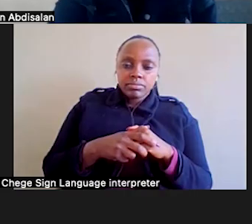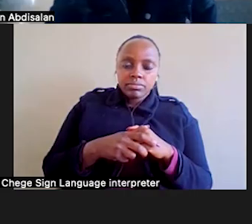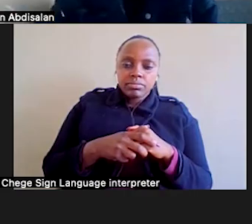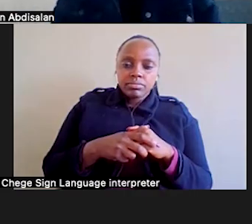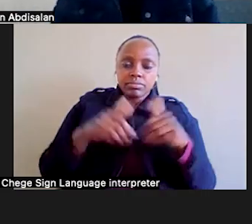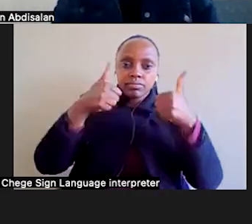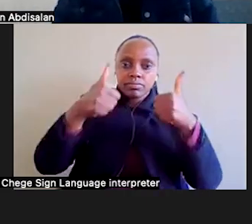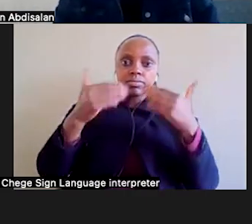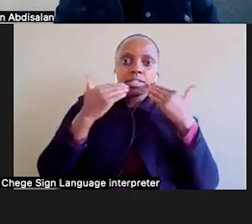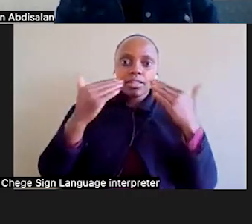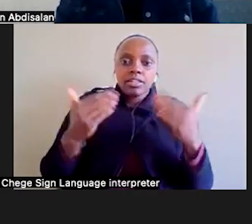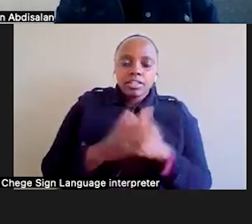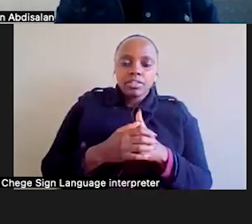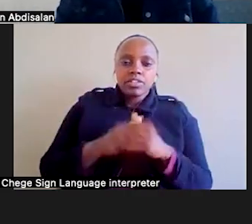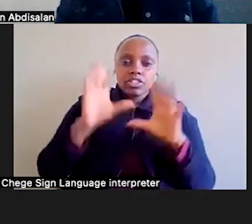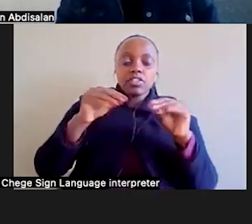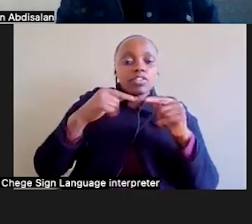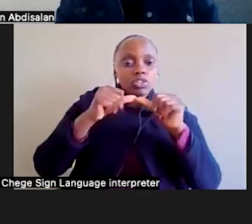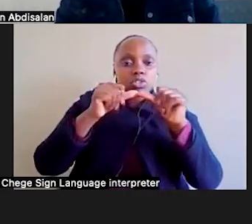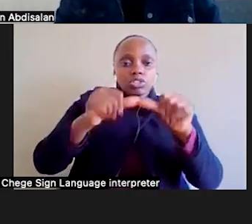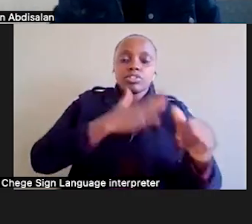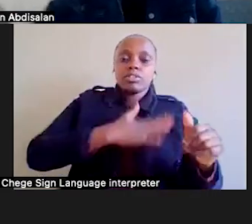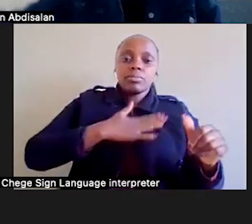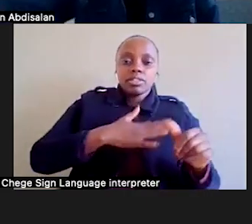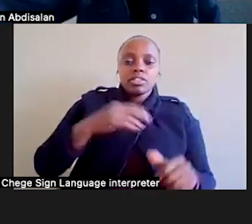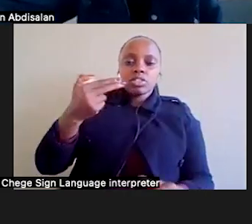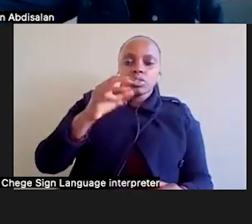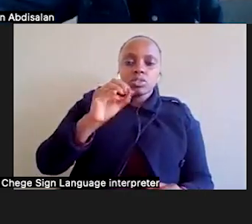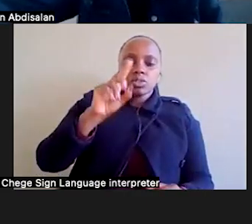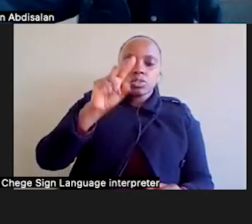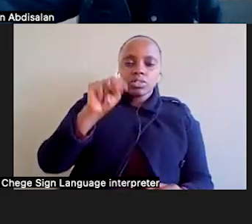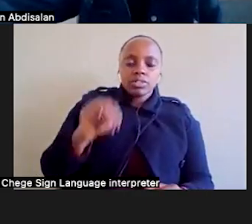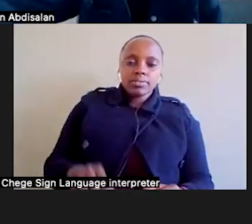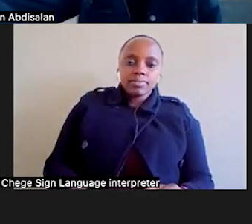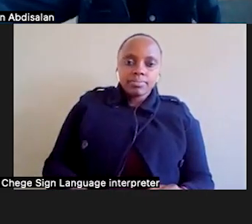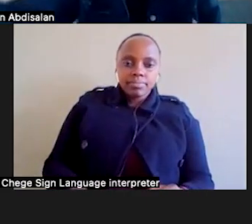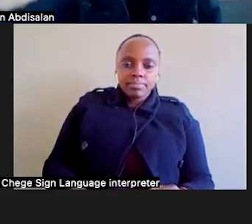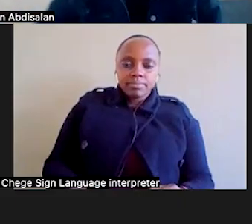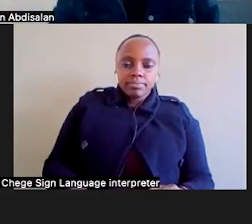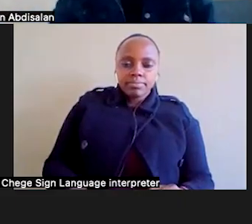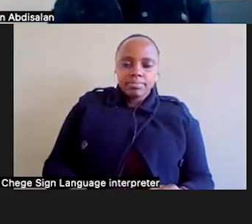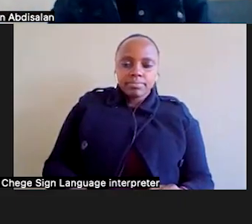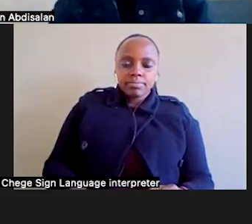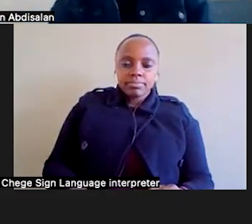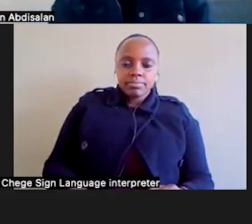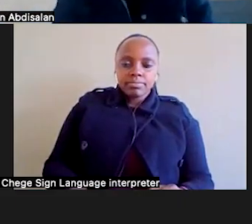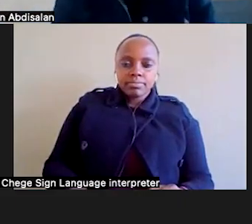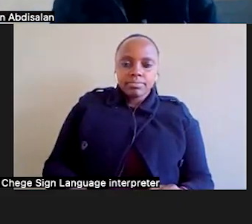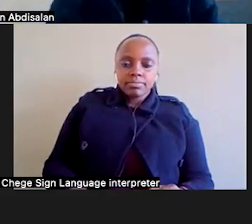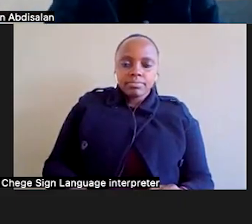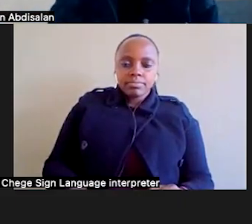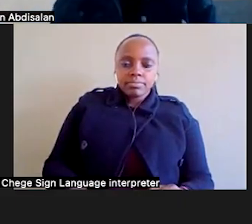Okay, thank you. It's done. You can proceed. Sorry, Hodan. Okay, no problem. And as